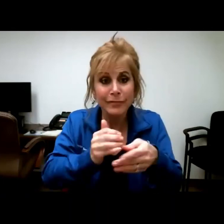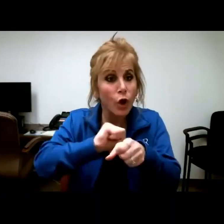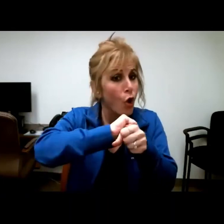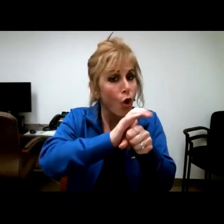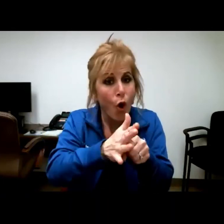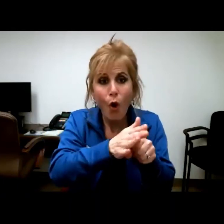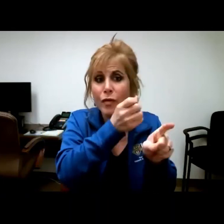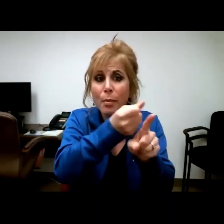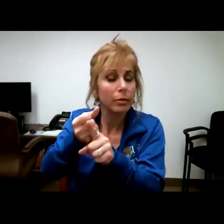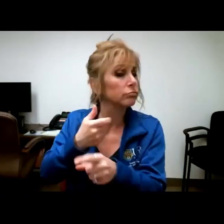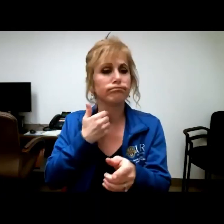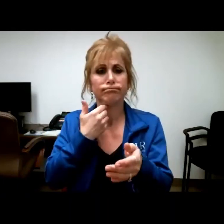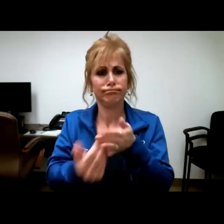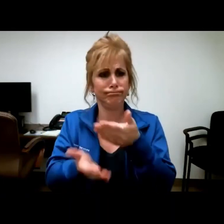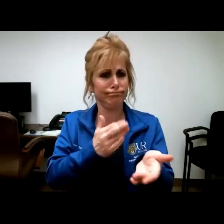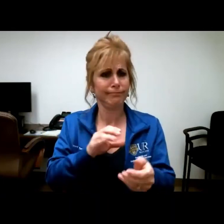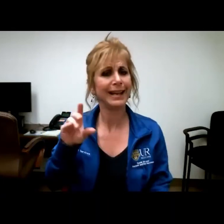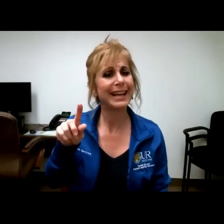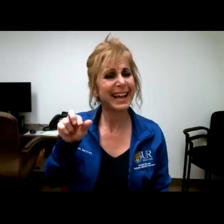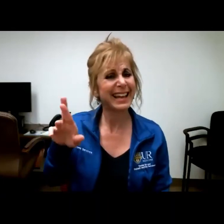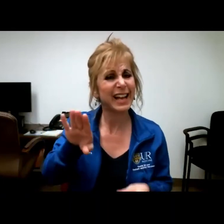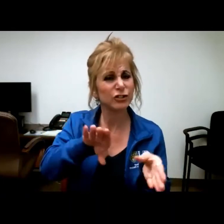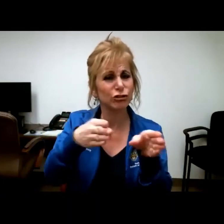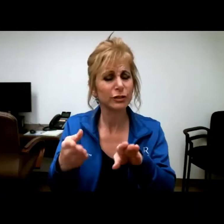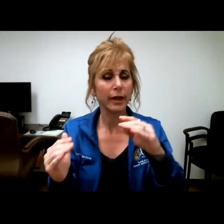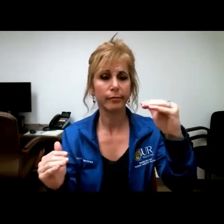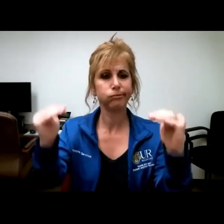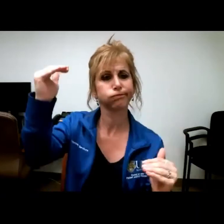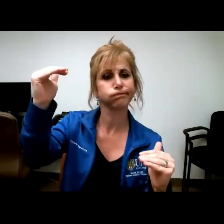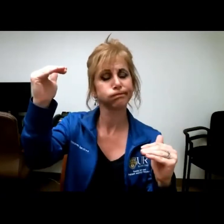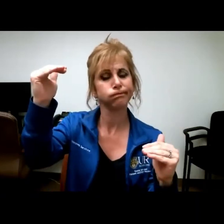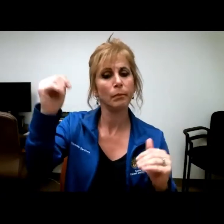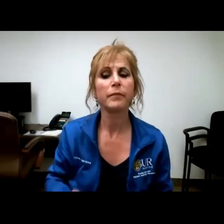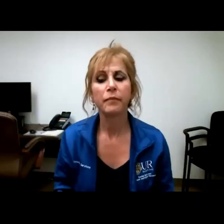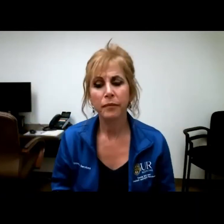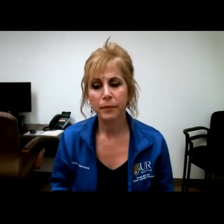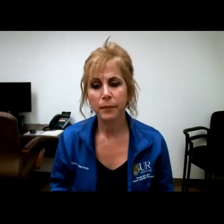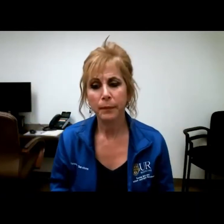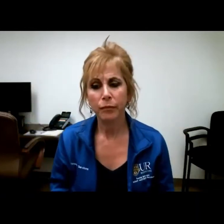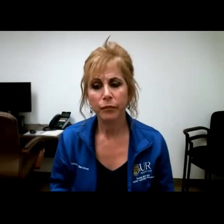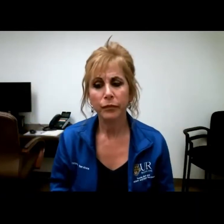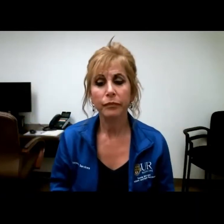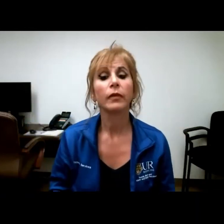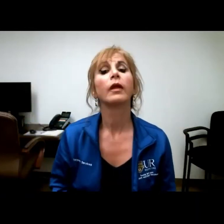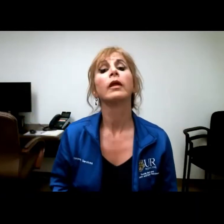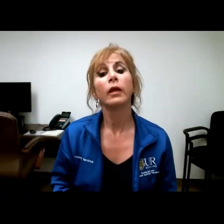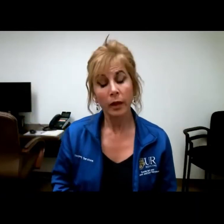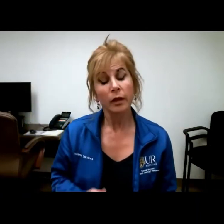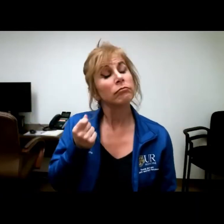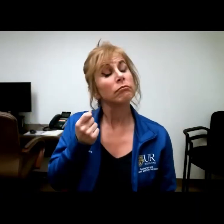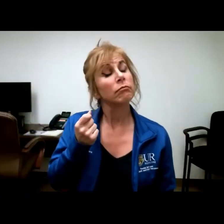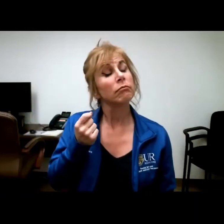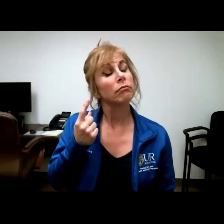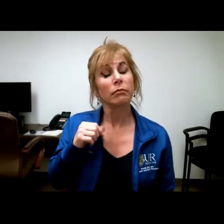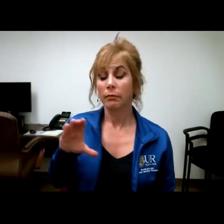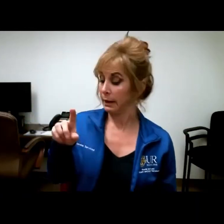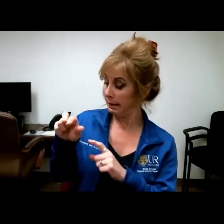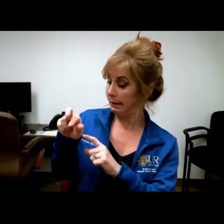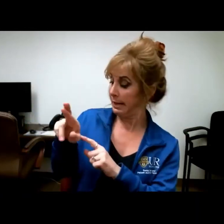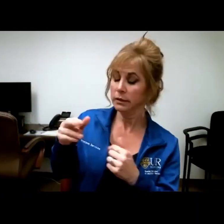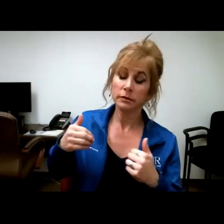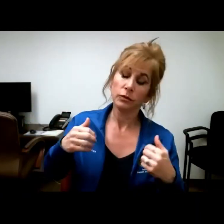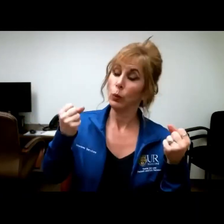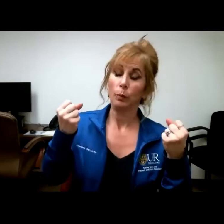And a demographical study of cancer risk factors, including drinking, smoking, obesity, physical inactivity, and screening, some of